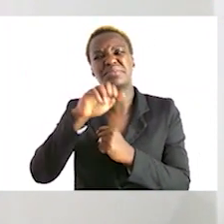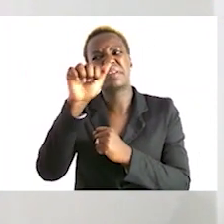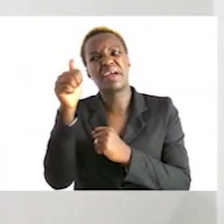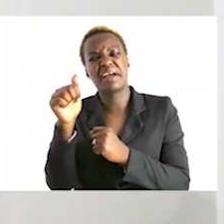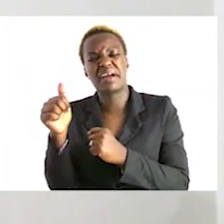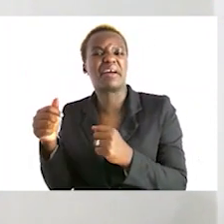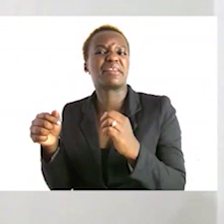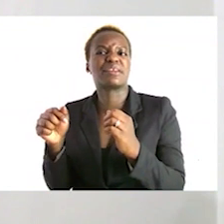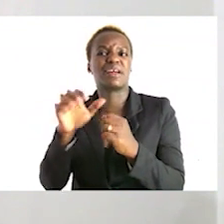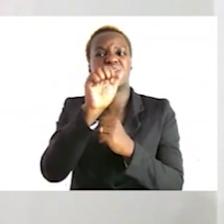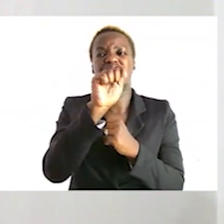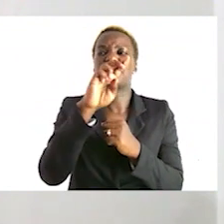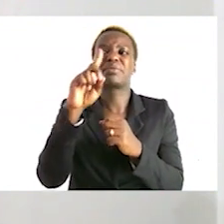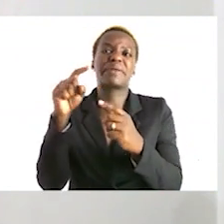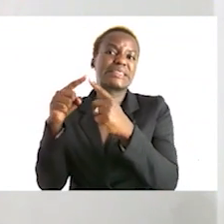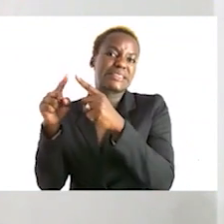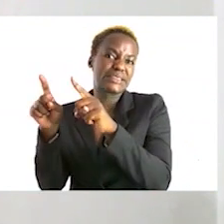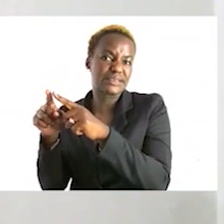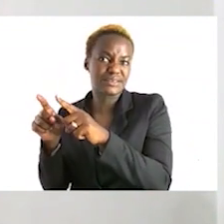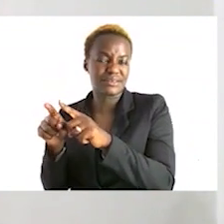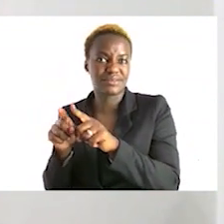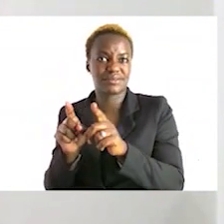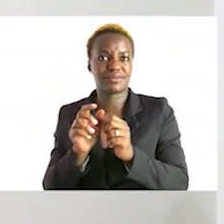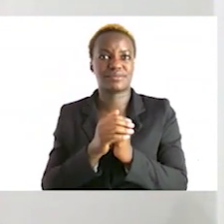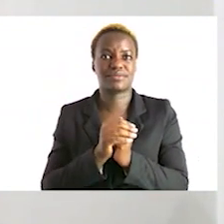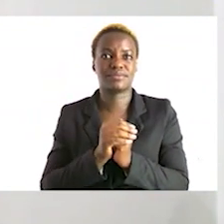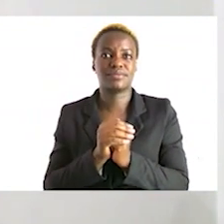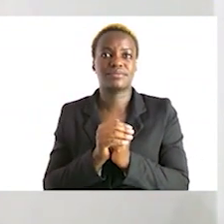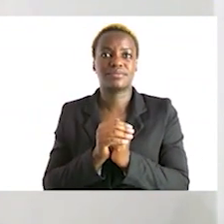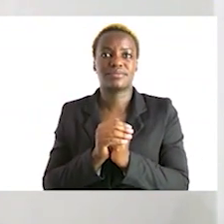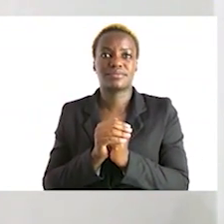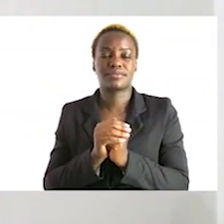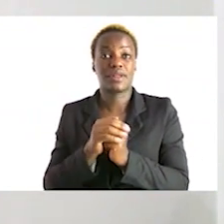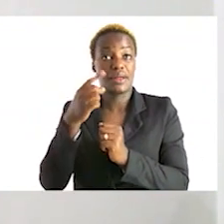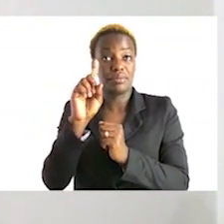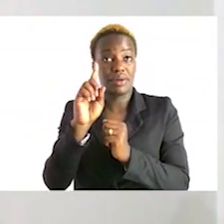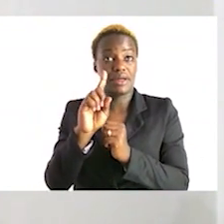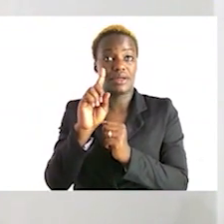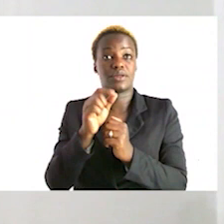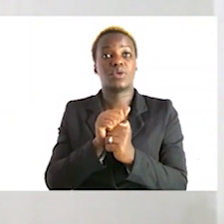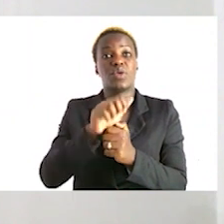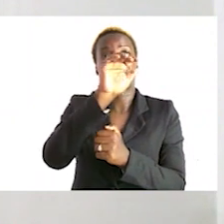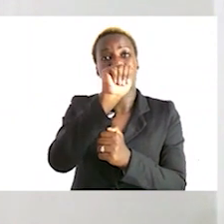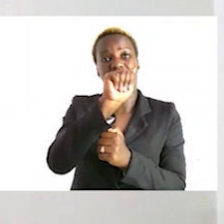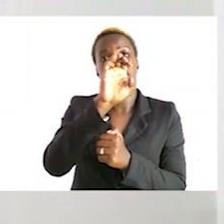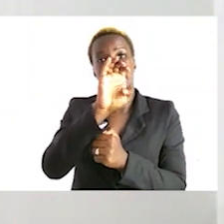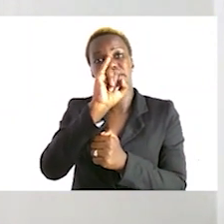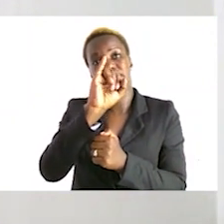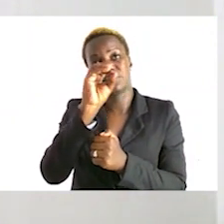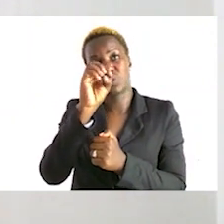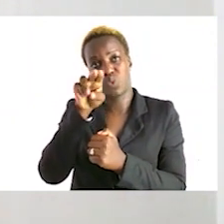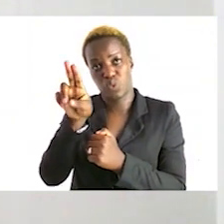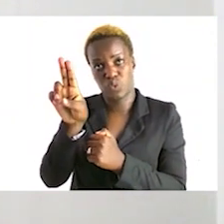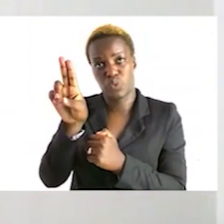the alphabet are called the consonants. All right. But with the vowel sounds, the A, the E, the I, the O,